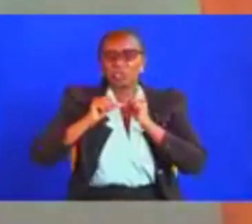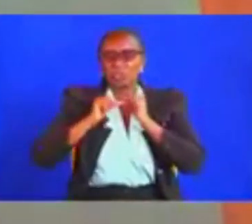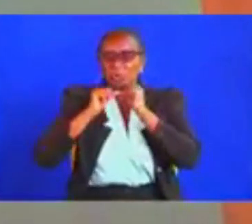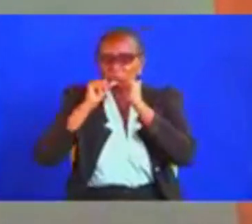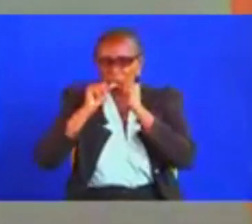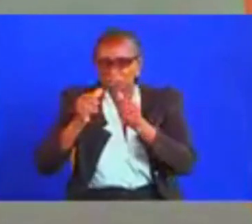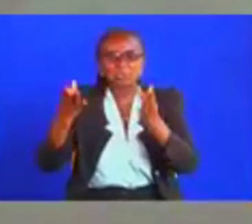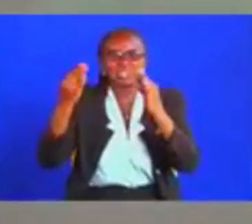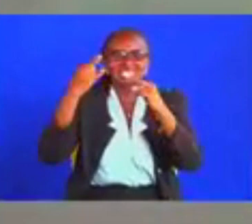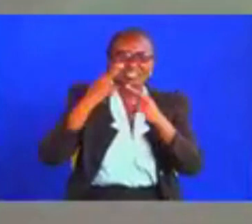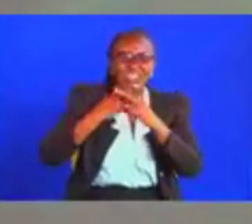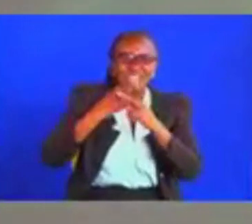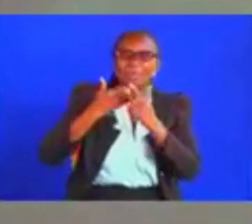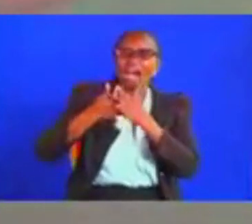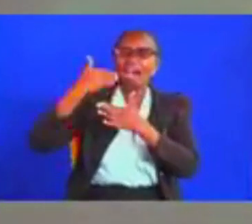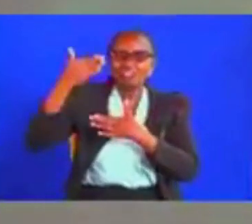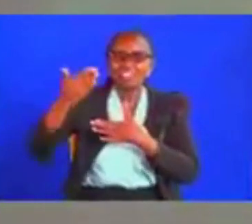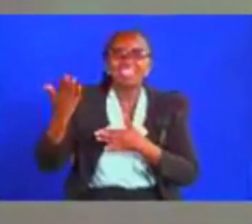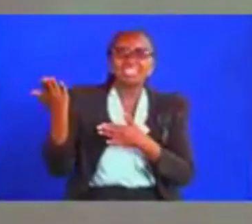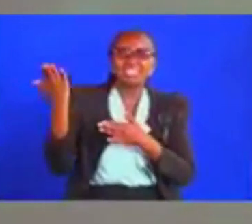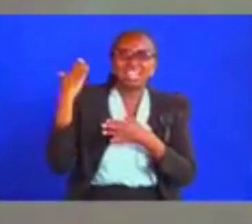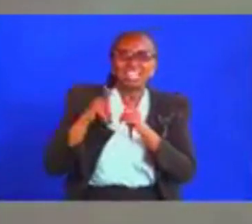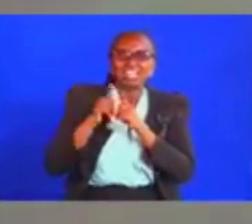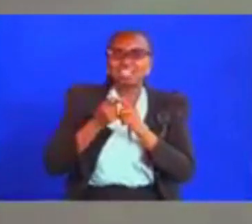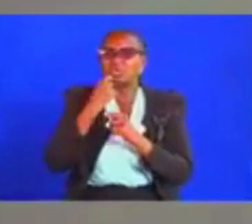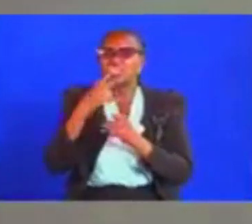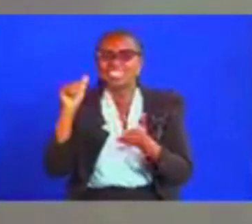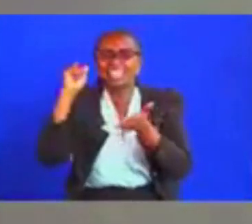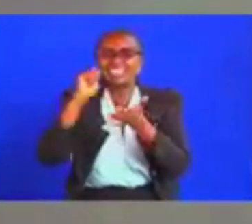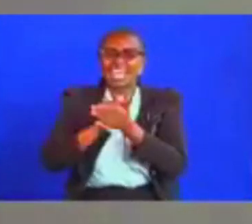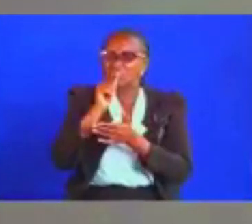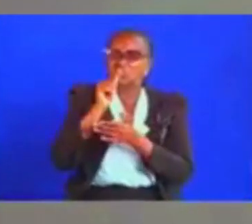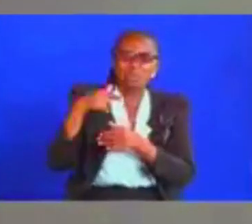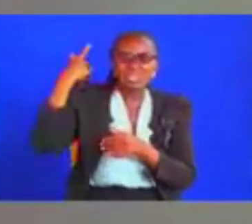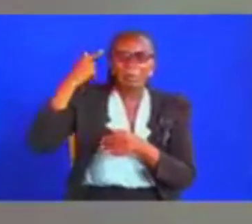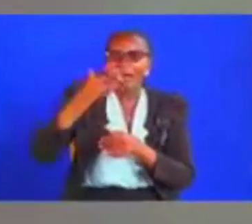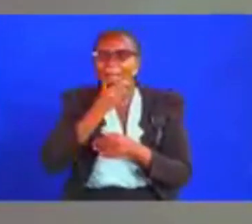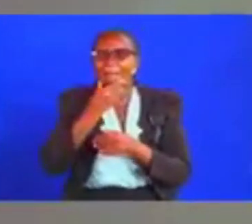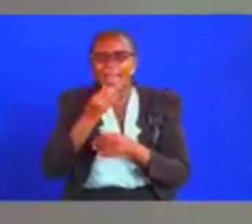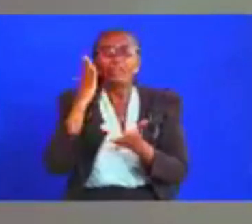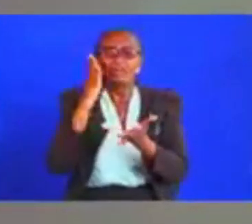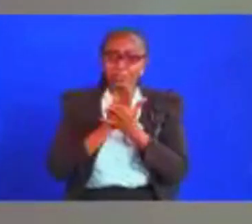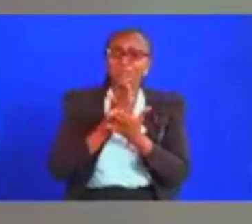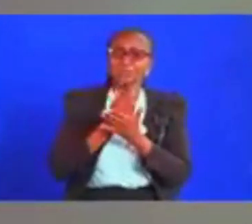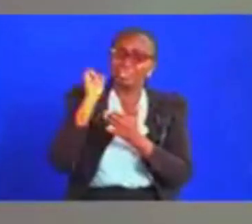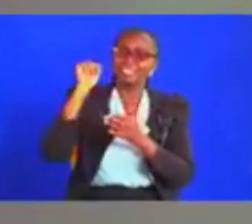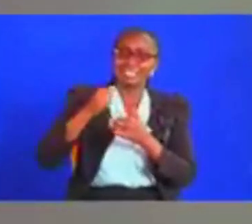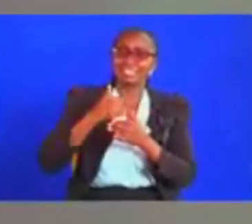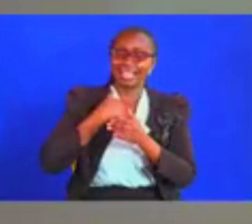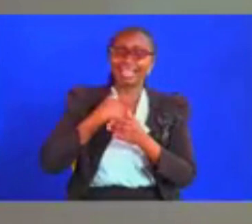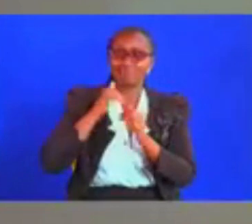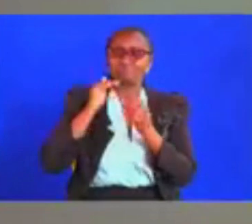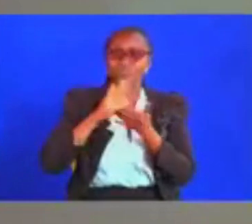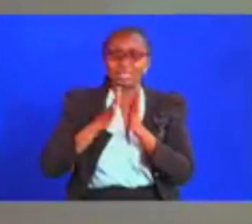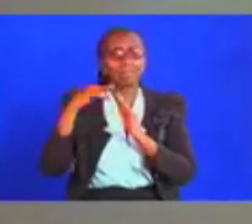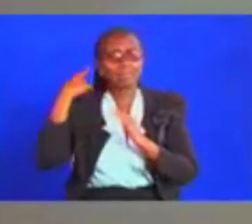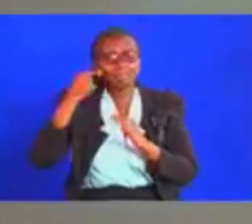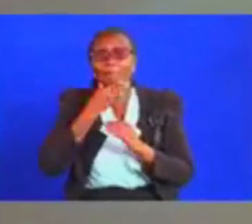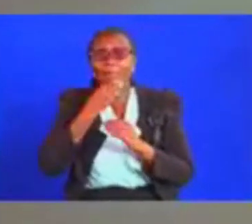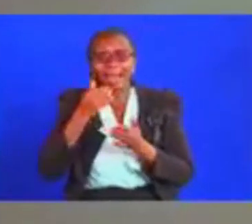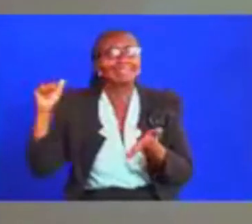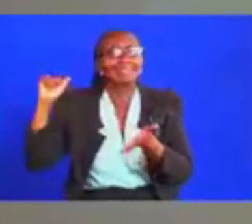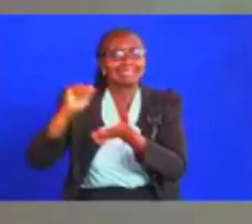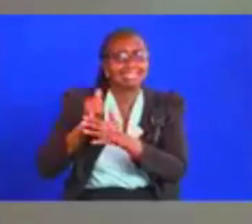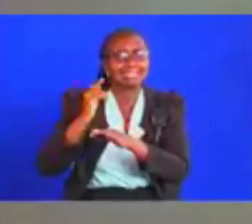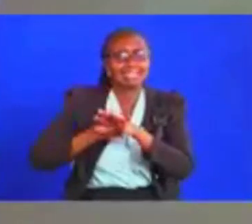name them after yesterday and say, but you are were you not the madman? It's true, I may have been the madman in that cave,